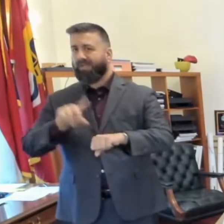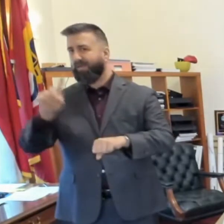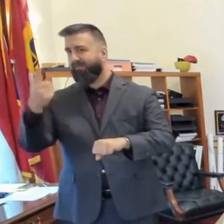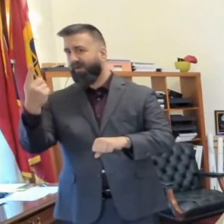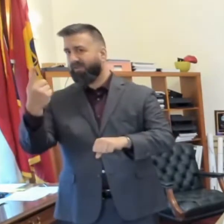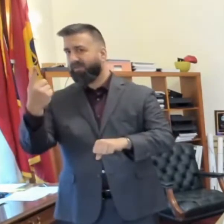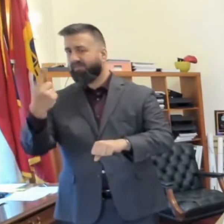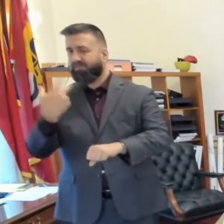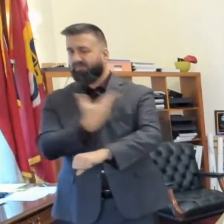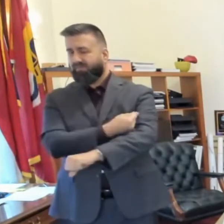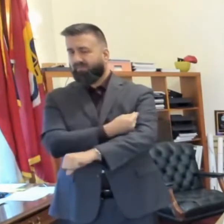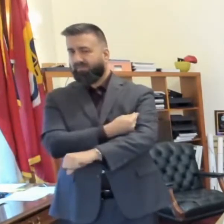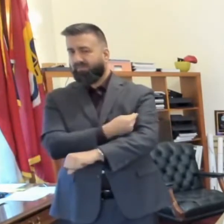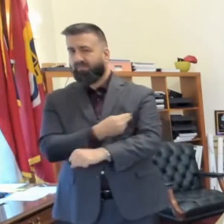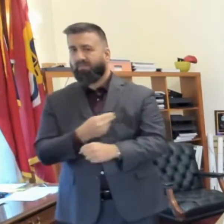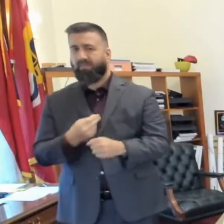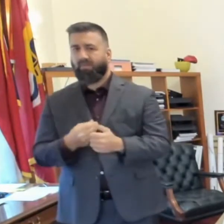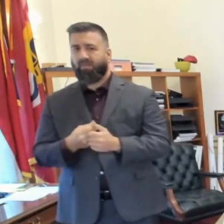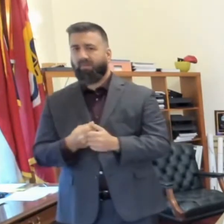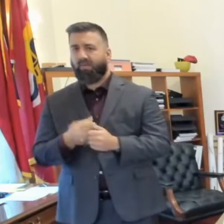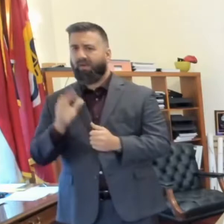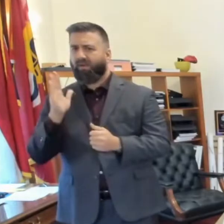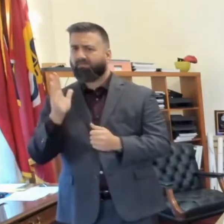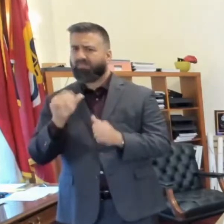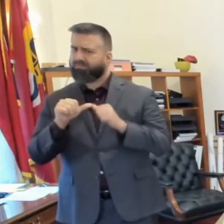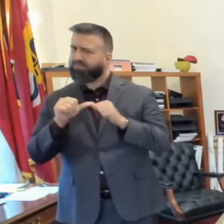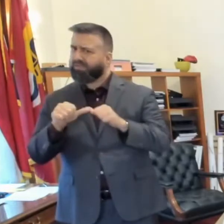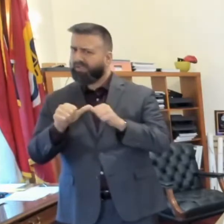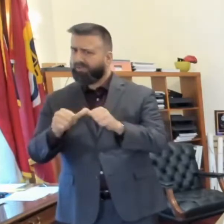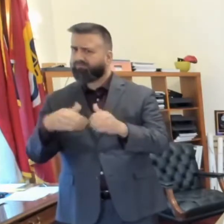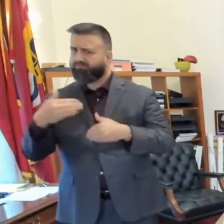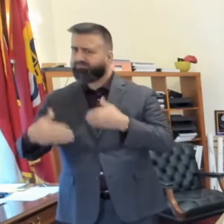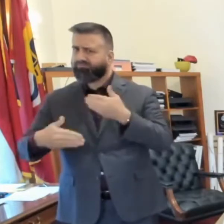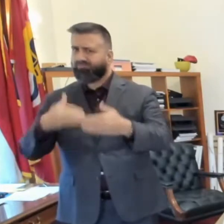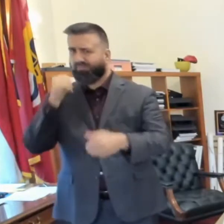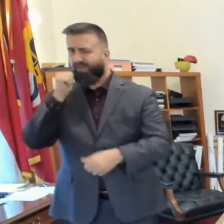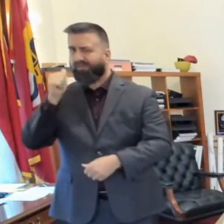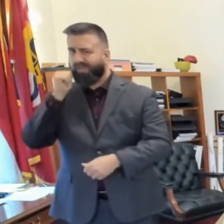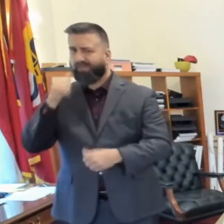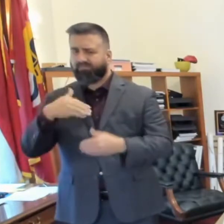vaccination. And many more. This is ongoing day in and day out.